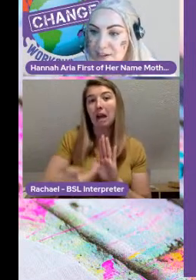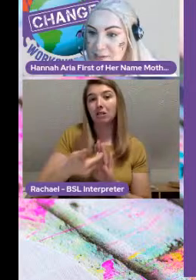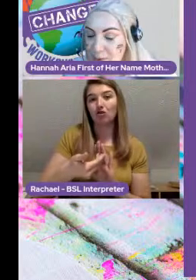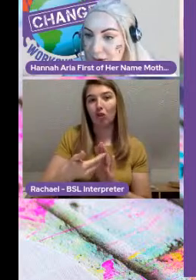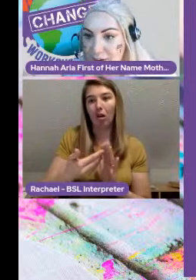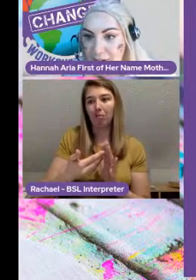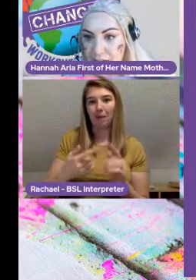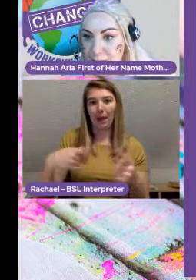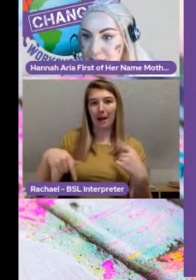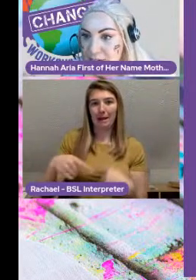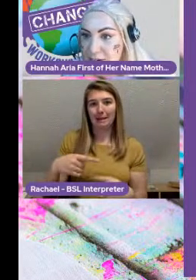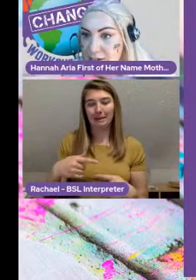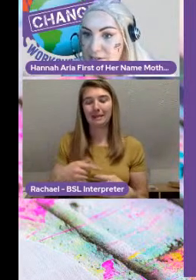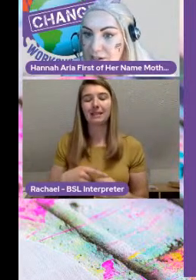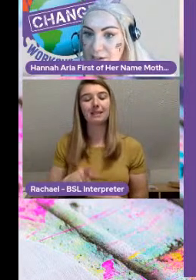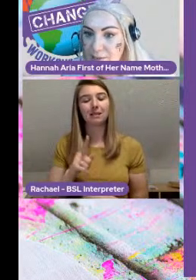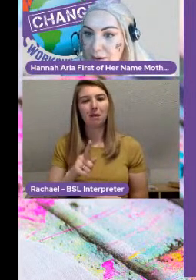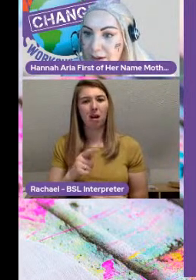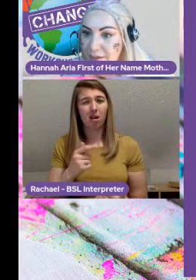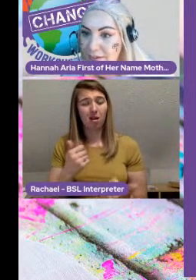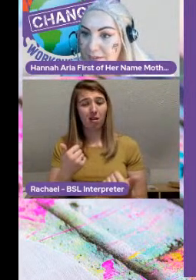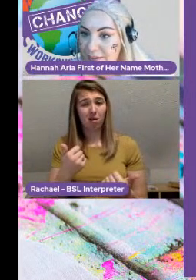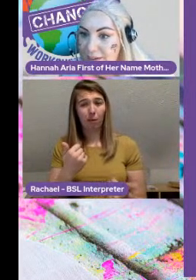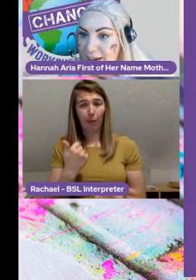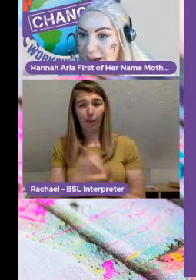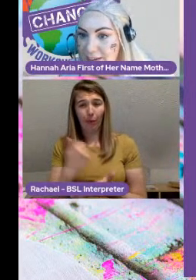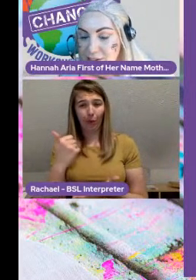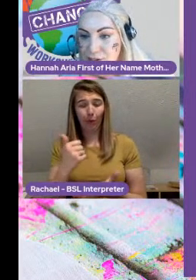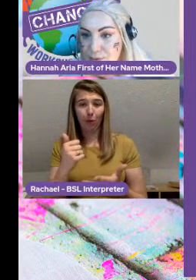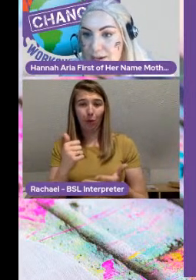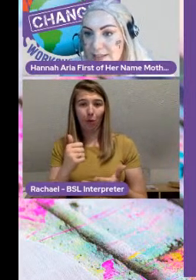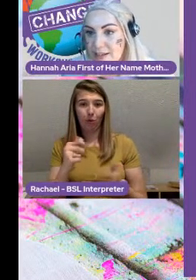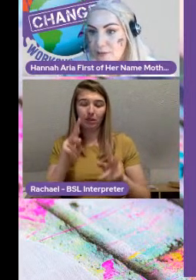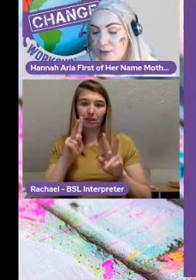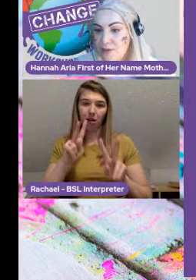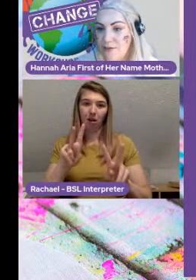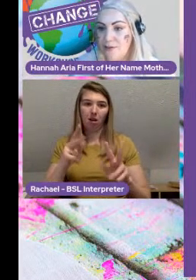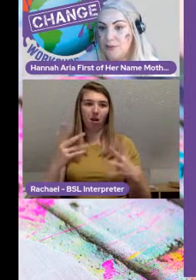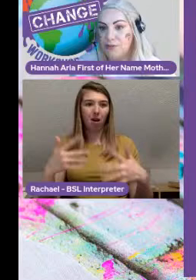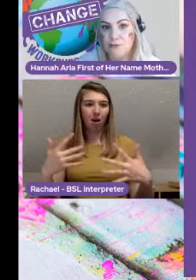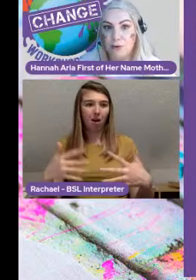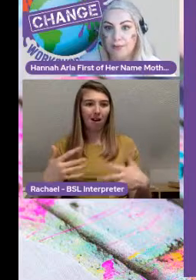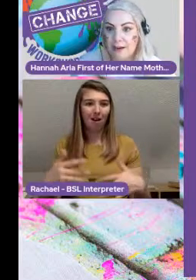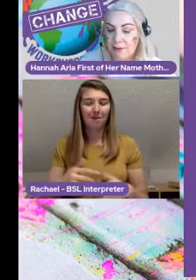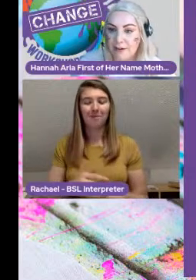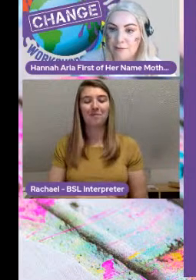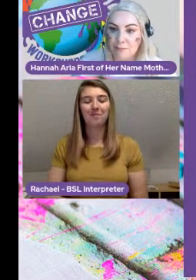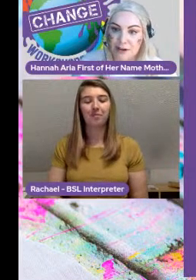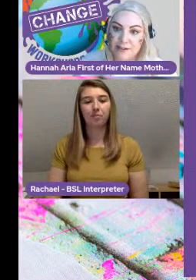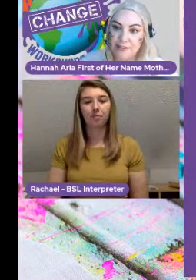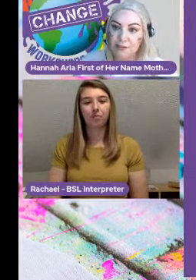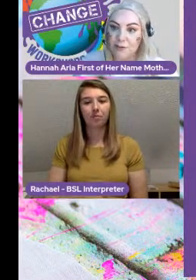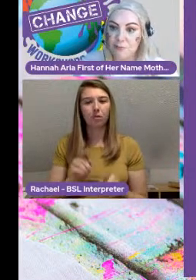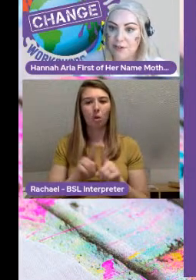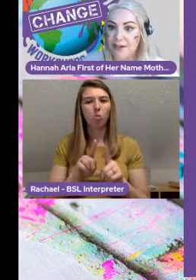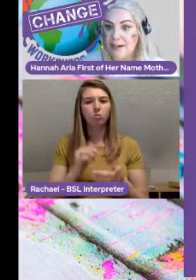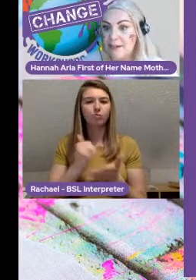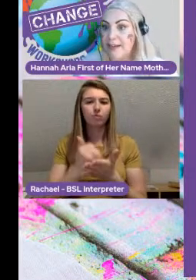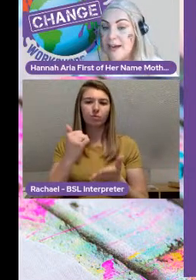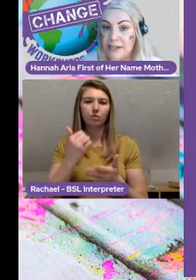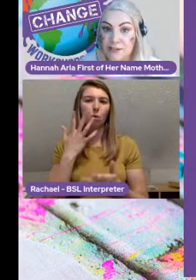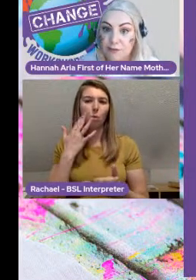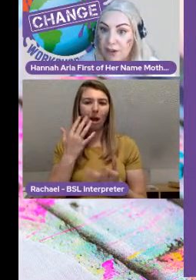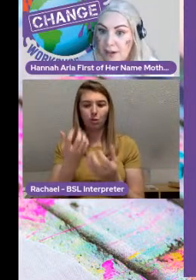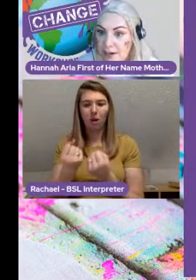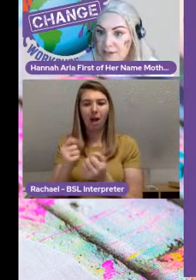to most of us, but absolutely stunning work. And it's just great that you can, once you've got that lino print, you can print again